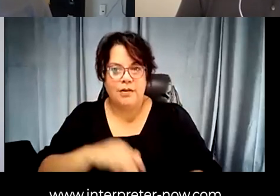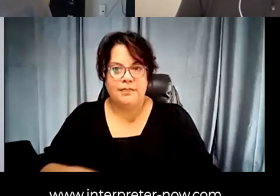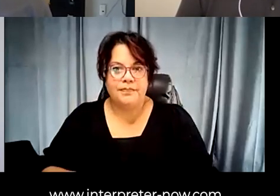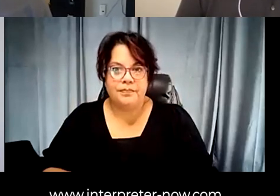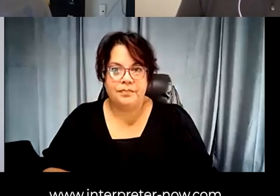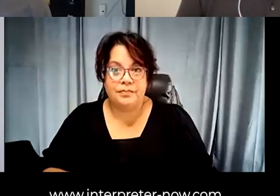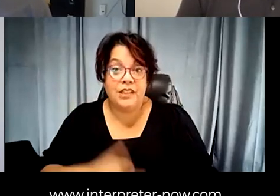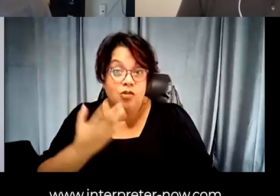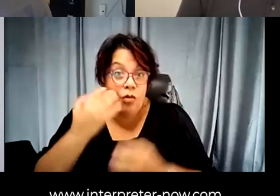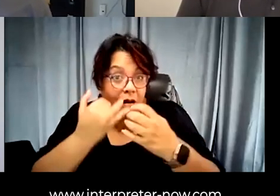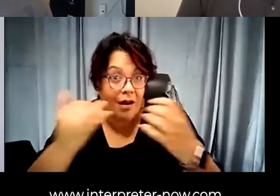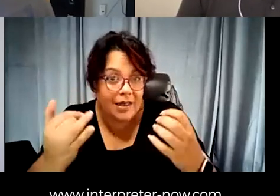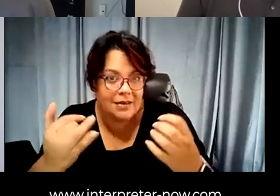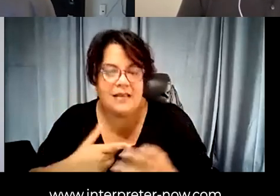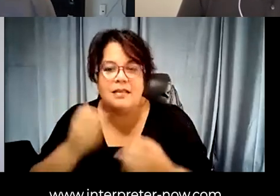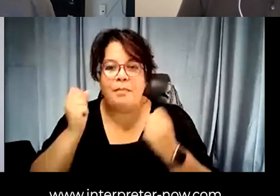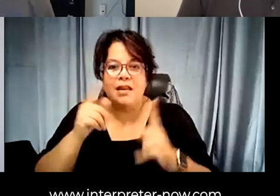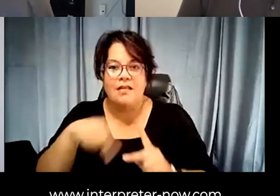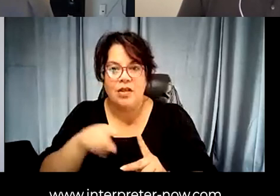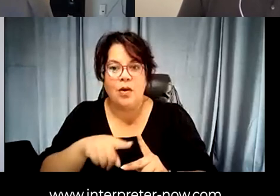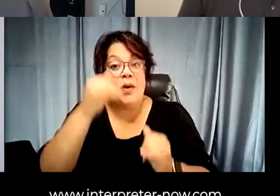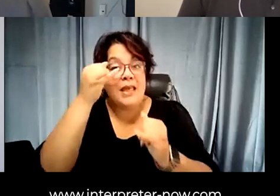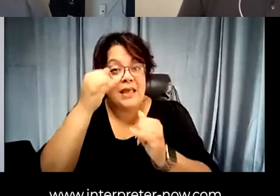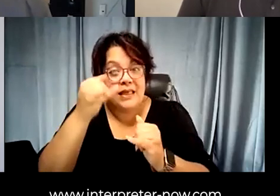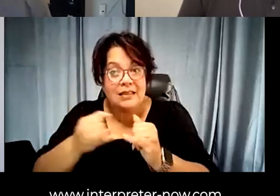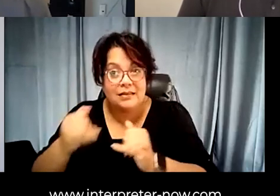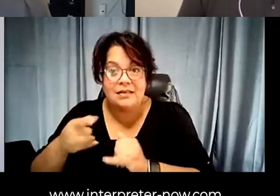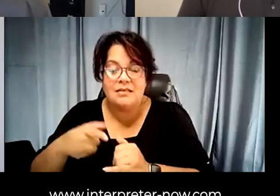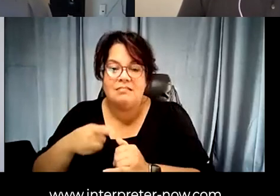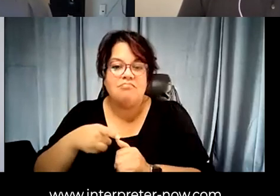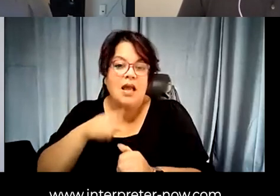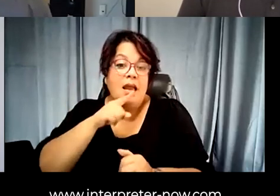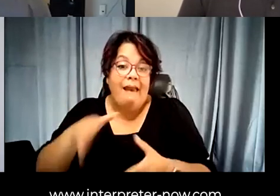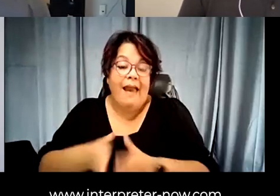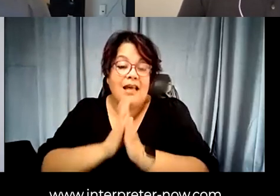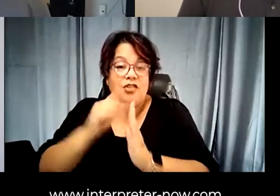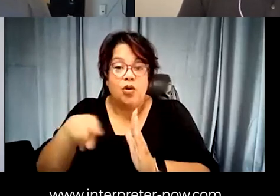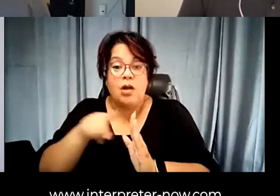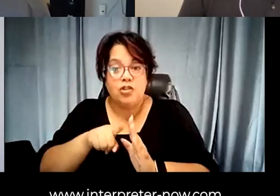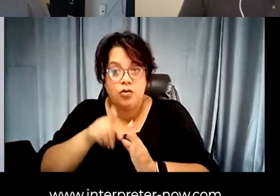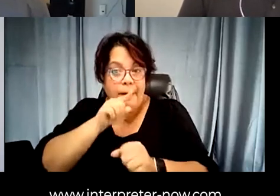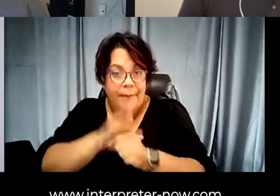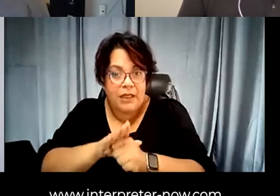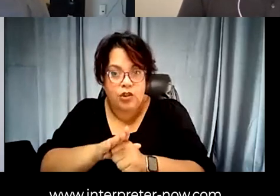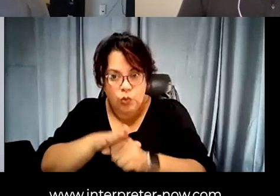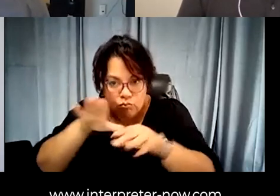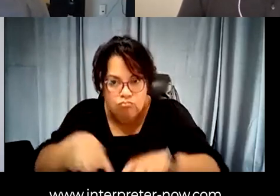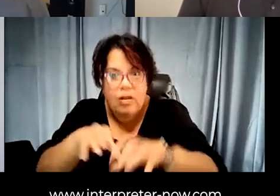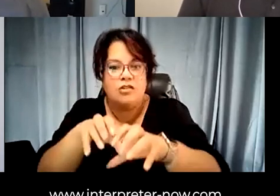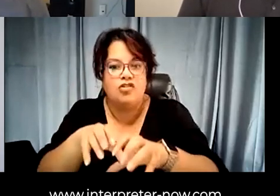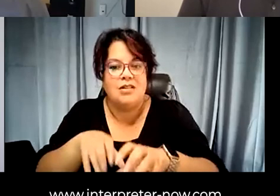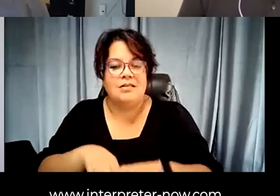And to our audience, as many of you know, I ask each time for you to commit to taking action, because it's important that we listen and we learn and we take